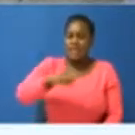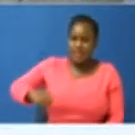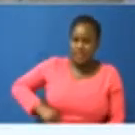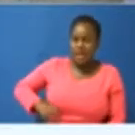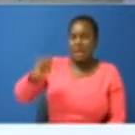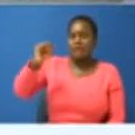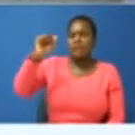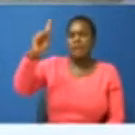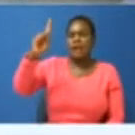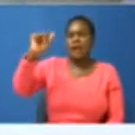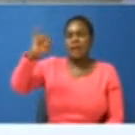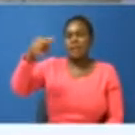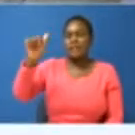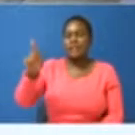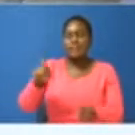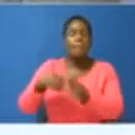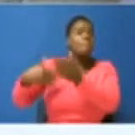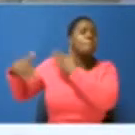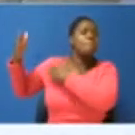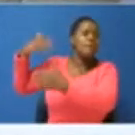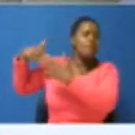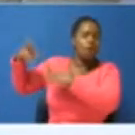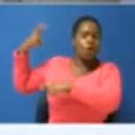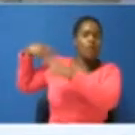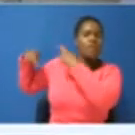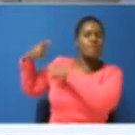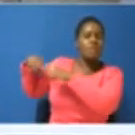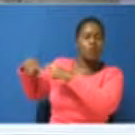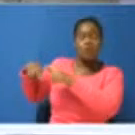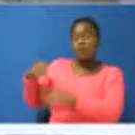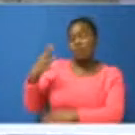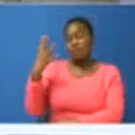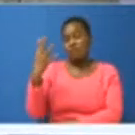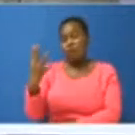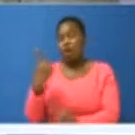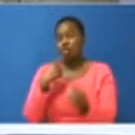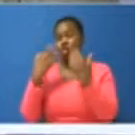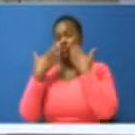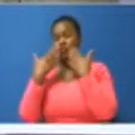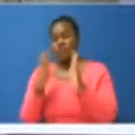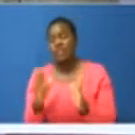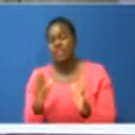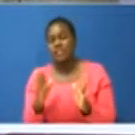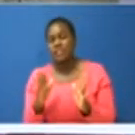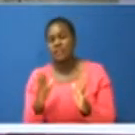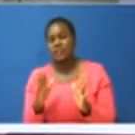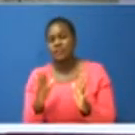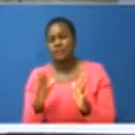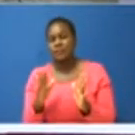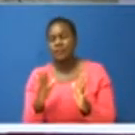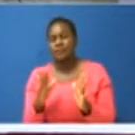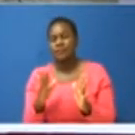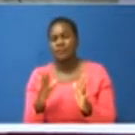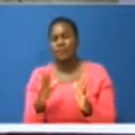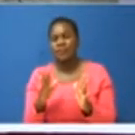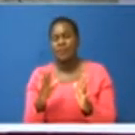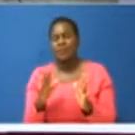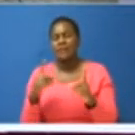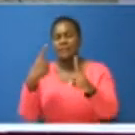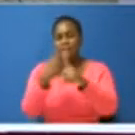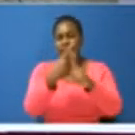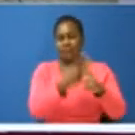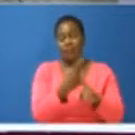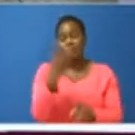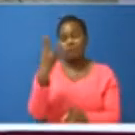that of course we were also reviewing the previous debate you've had from those four candidates uh herman gray while uh there uh esther thairu esta